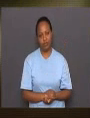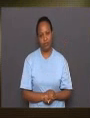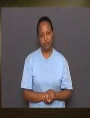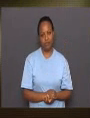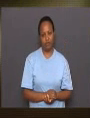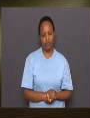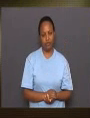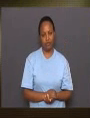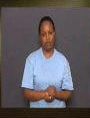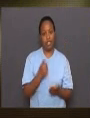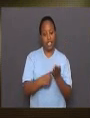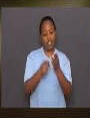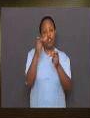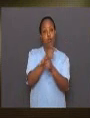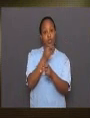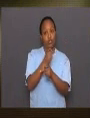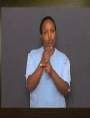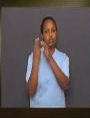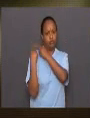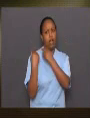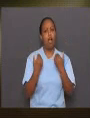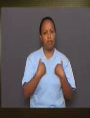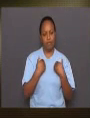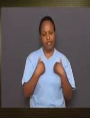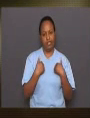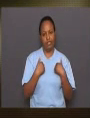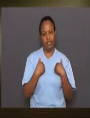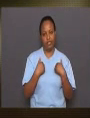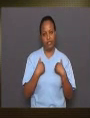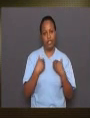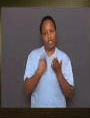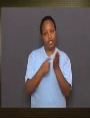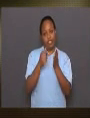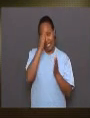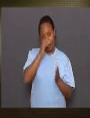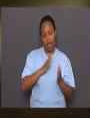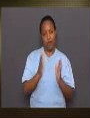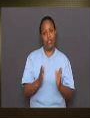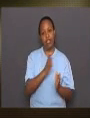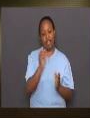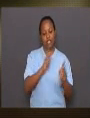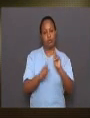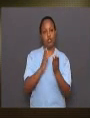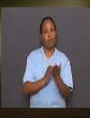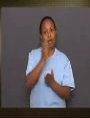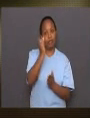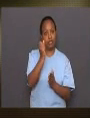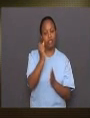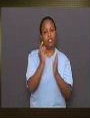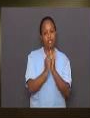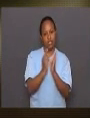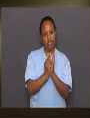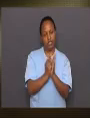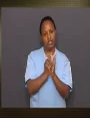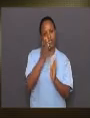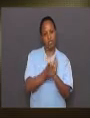Commission is responsible for interpreting the Charter on Human and People's Rights as